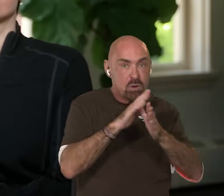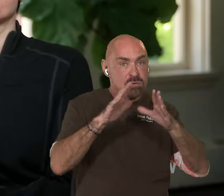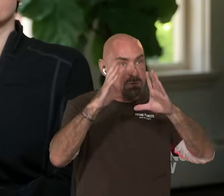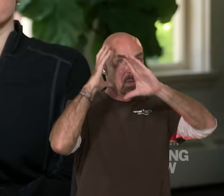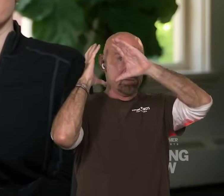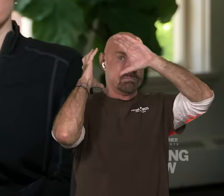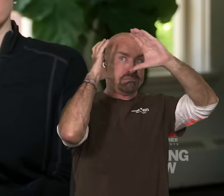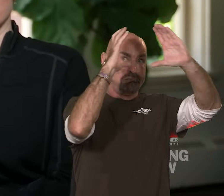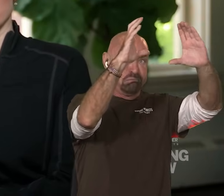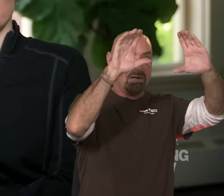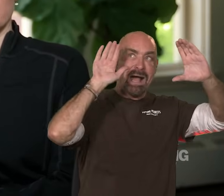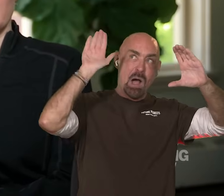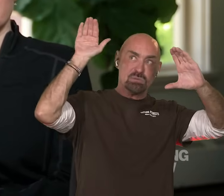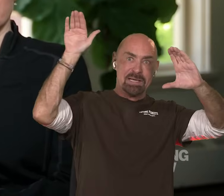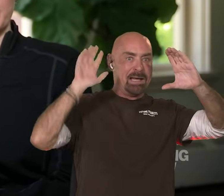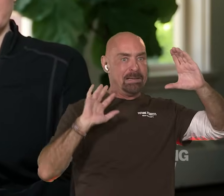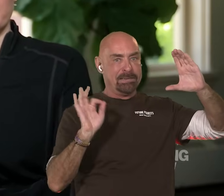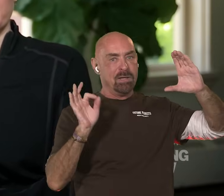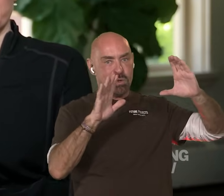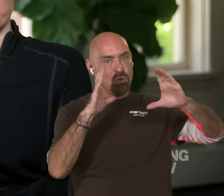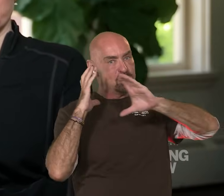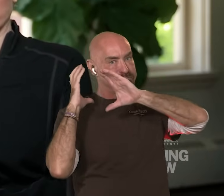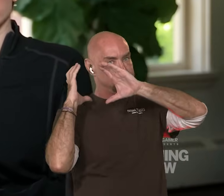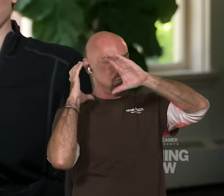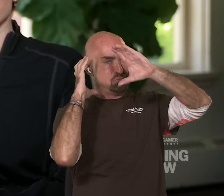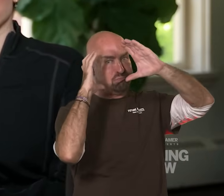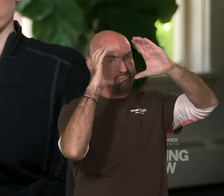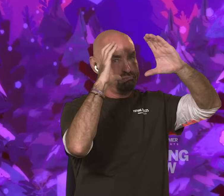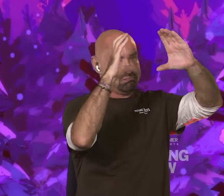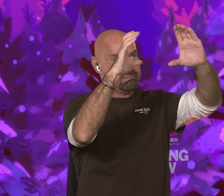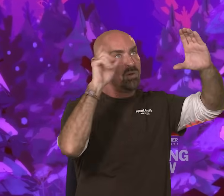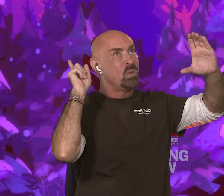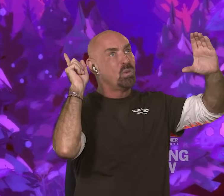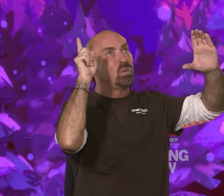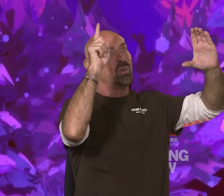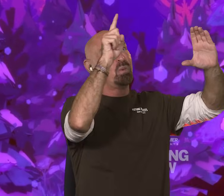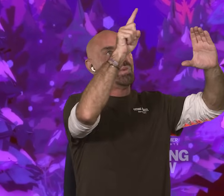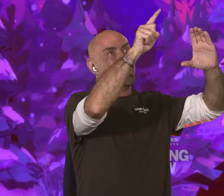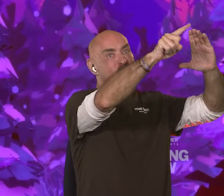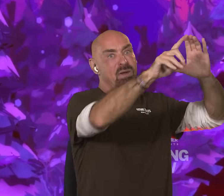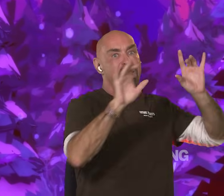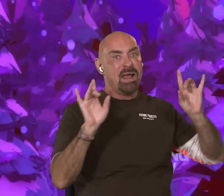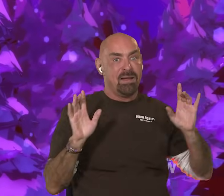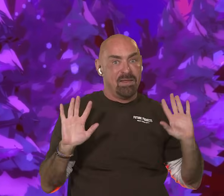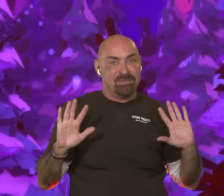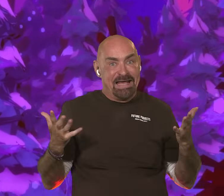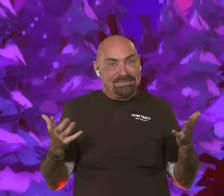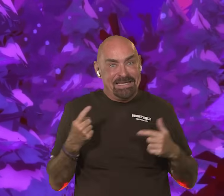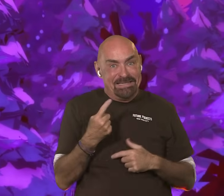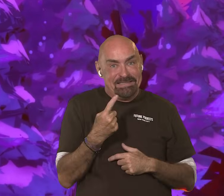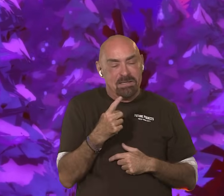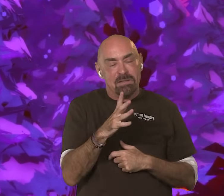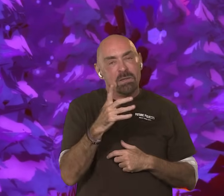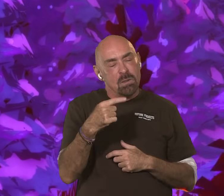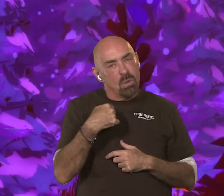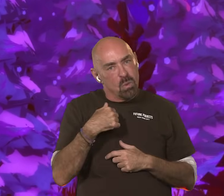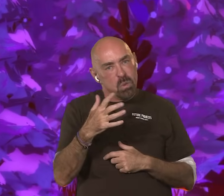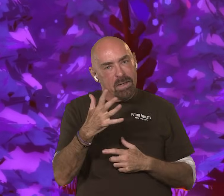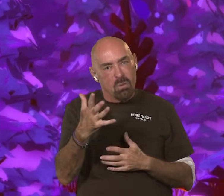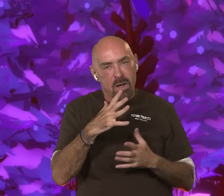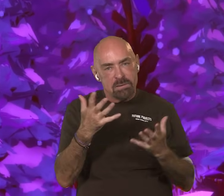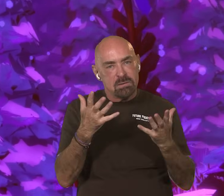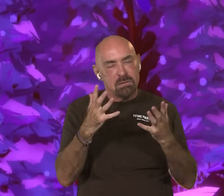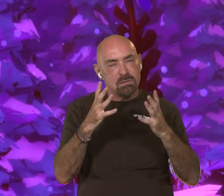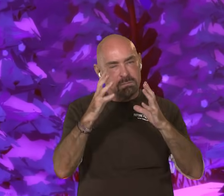else. Fundamentally, you're on a spaceship. You got what you got. What we wanted to achieve is to take a